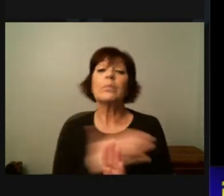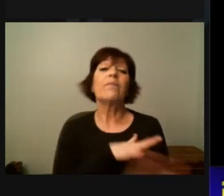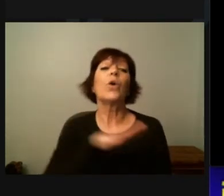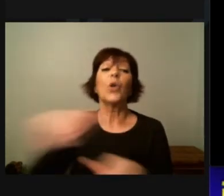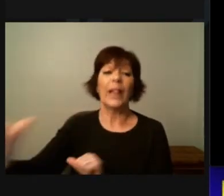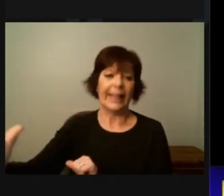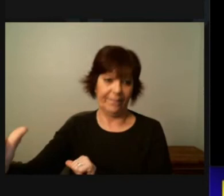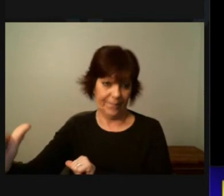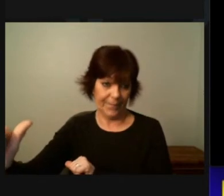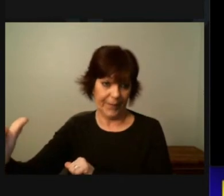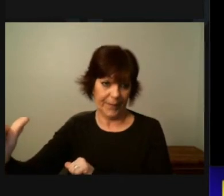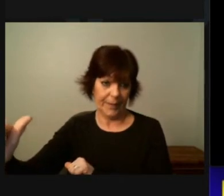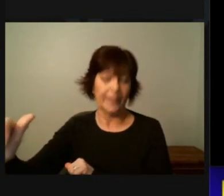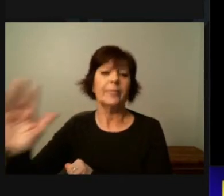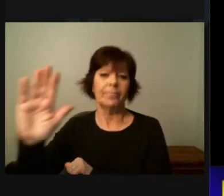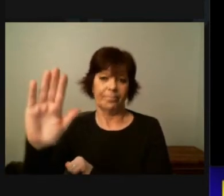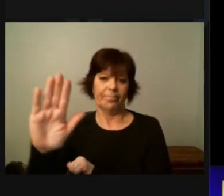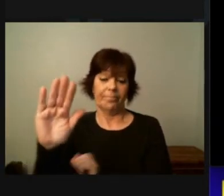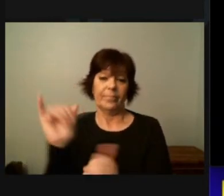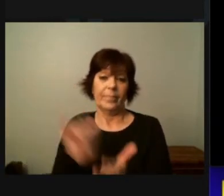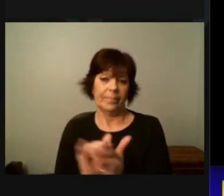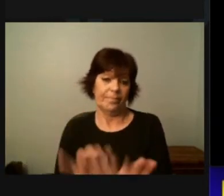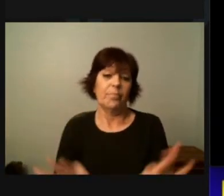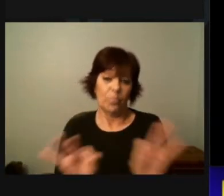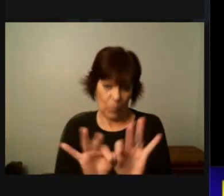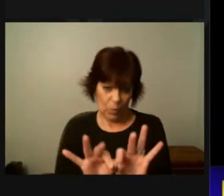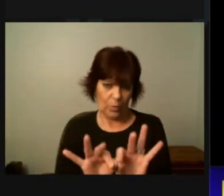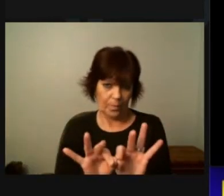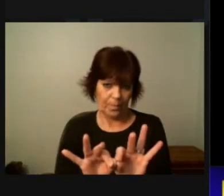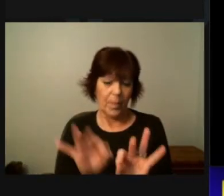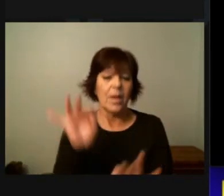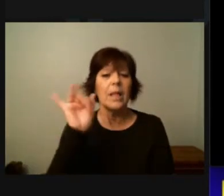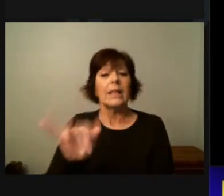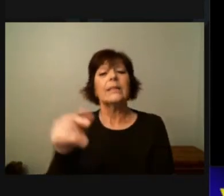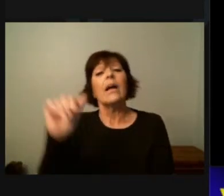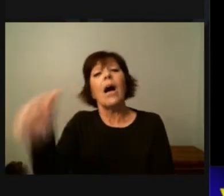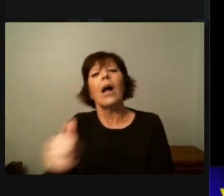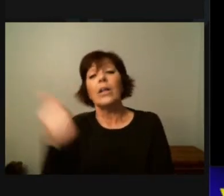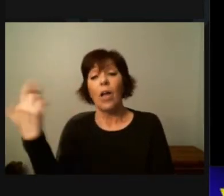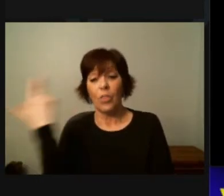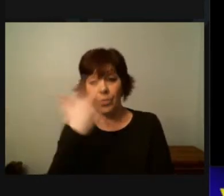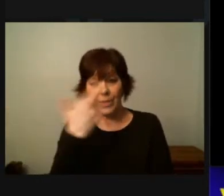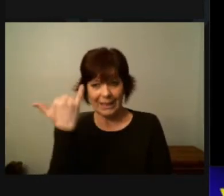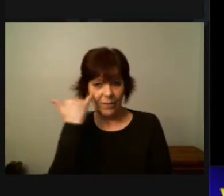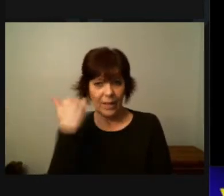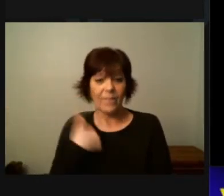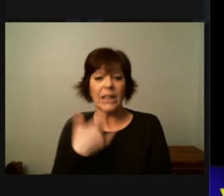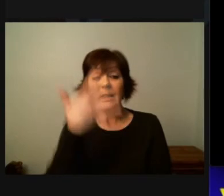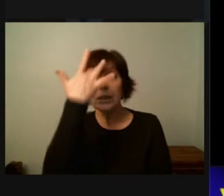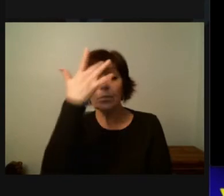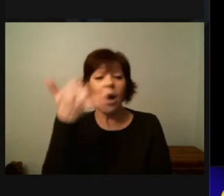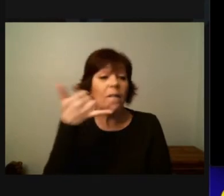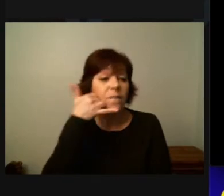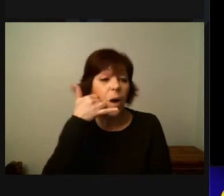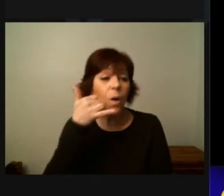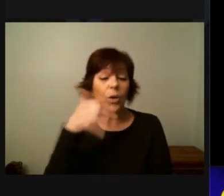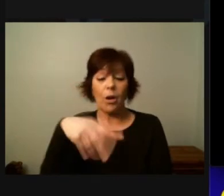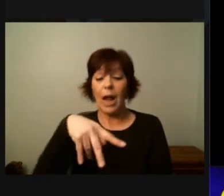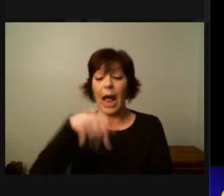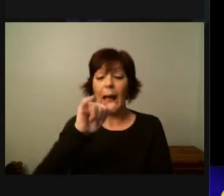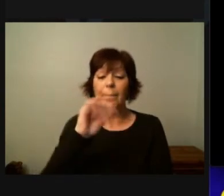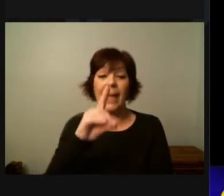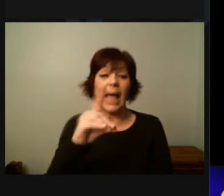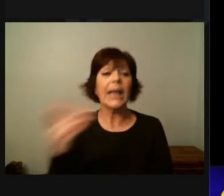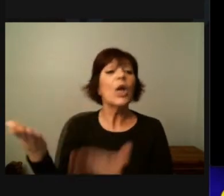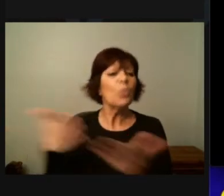leave the post-vaccine waiting area, which is another reason, if you have a smartphone or an iPad, bring it with